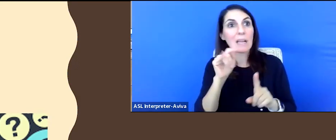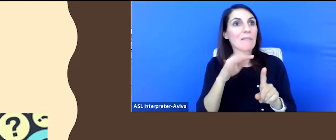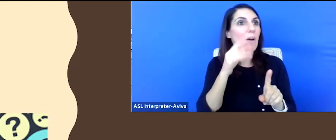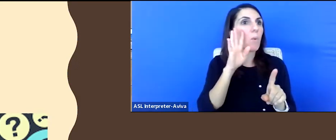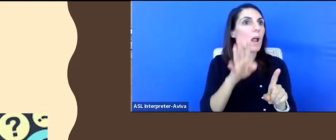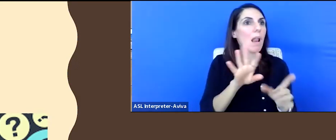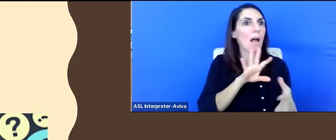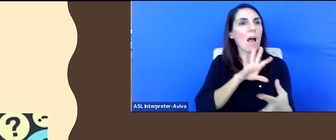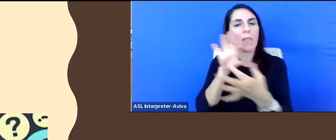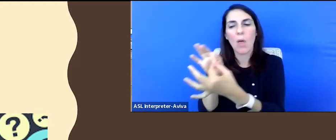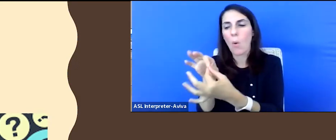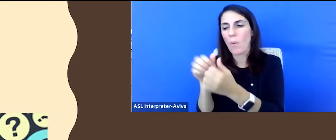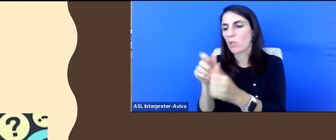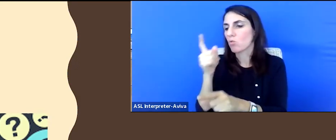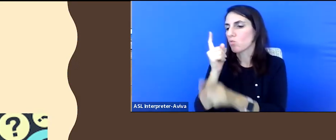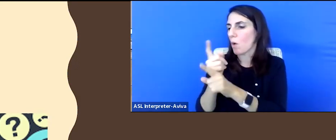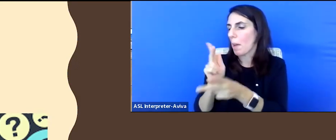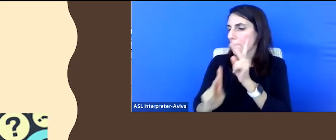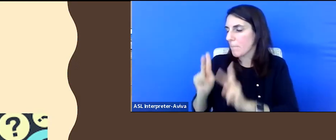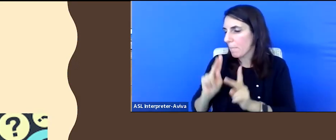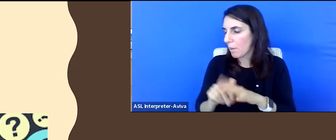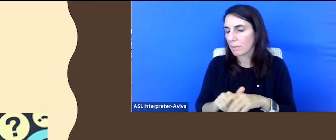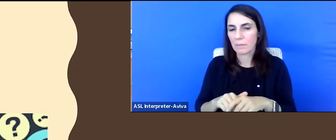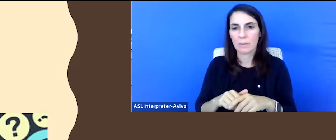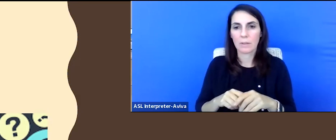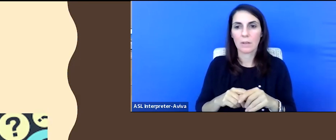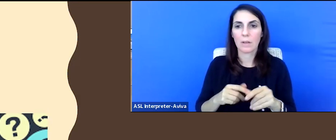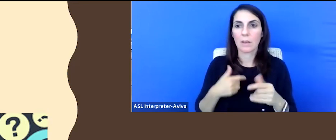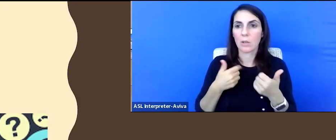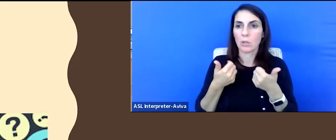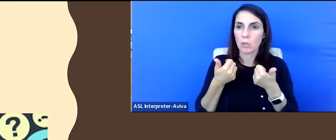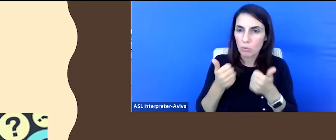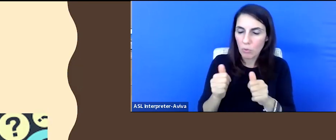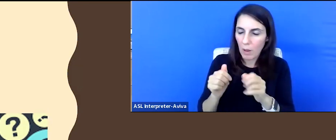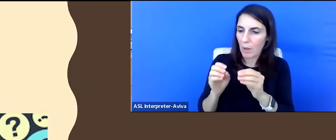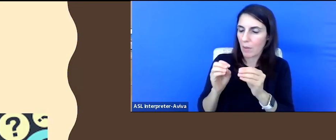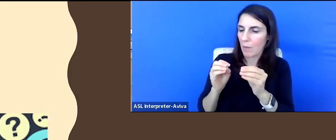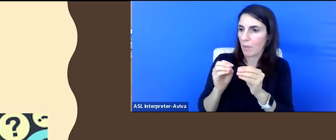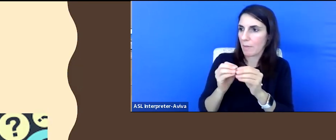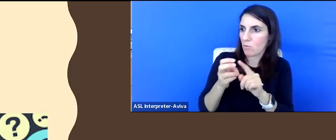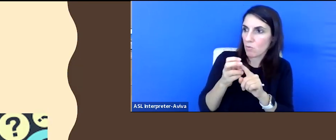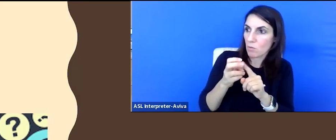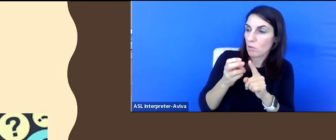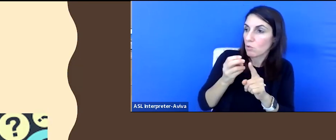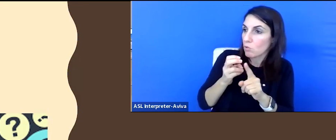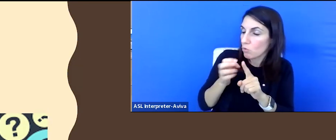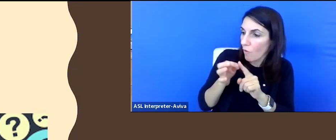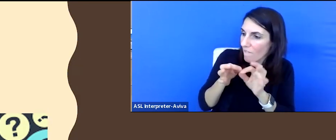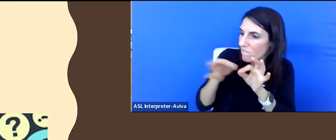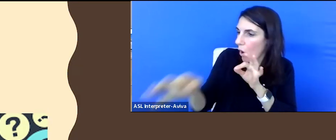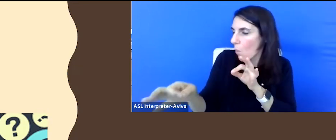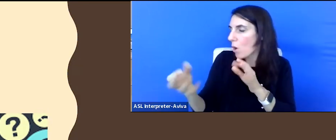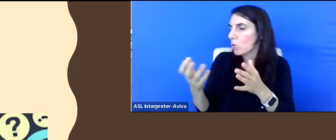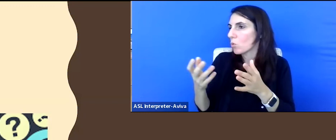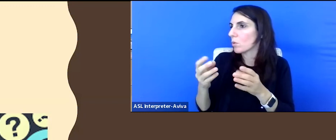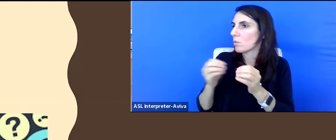folks. So again, always trying to move the individual one step closer to finding that right information, whether it's through the